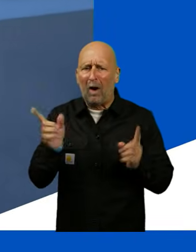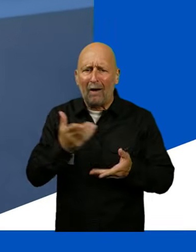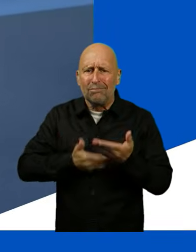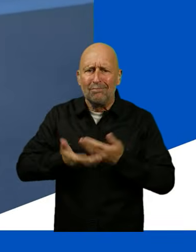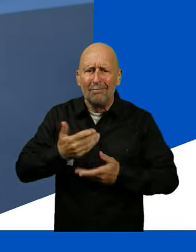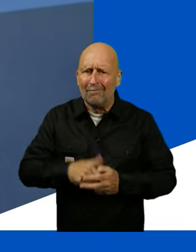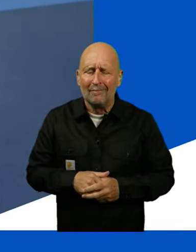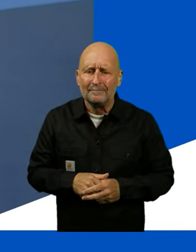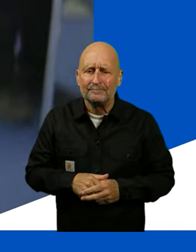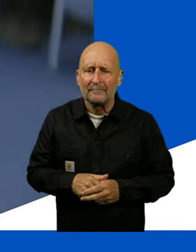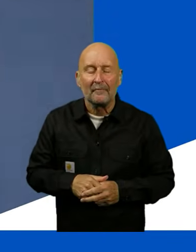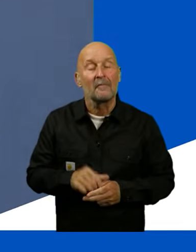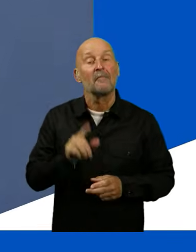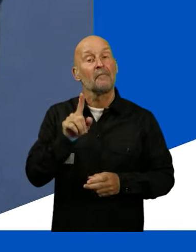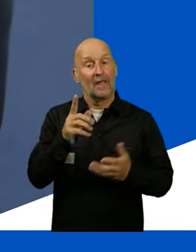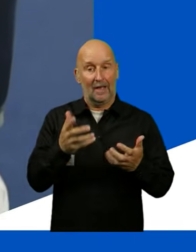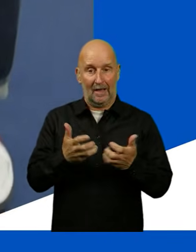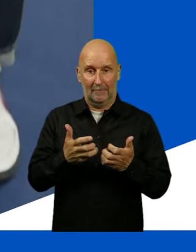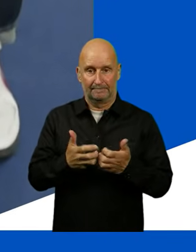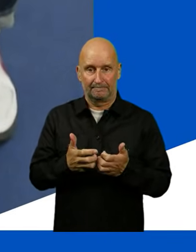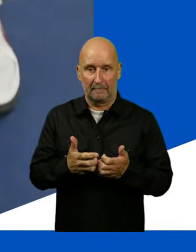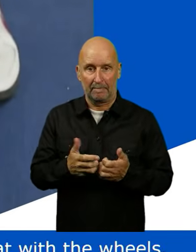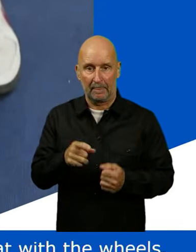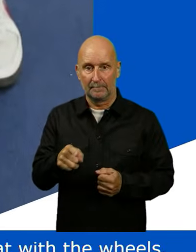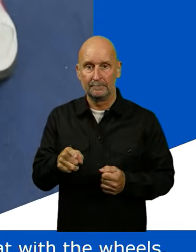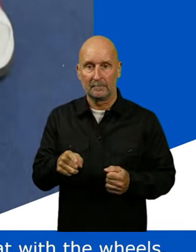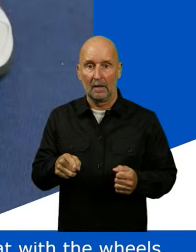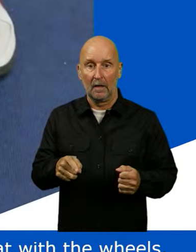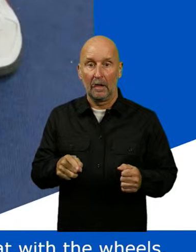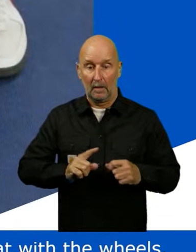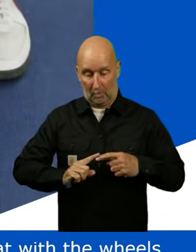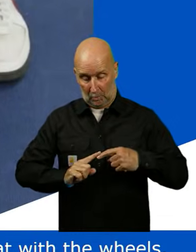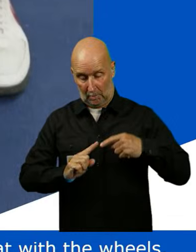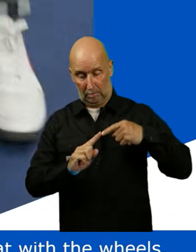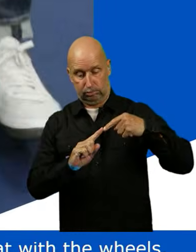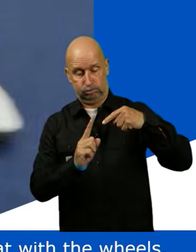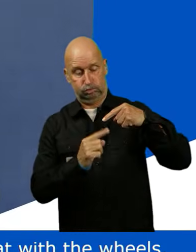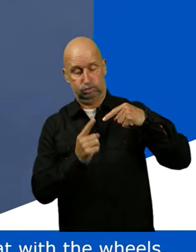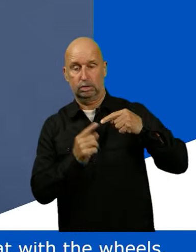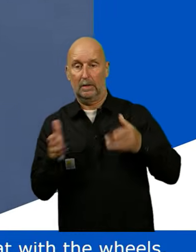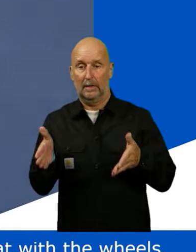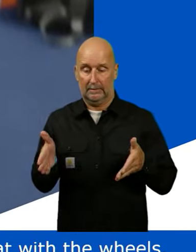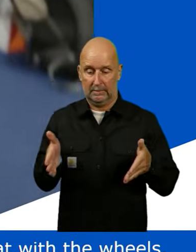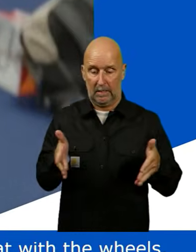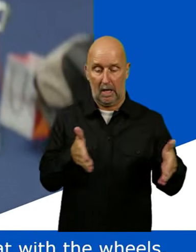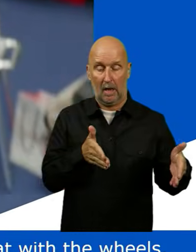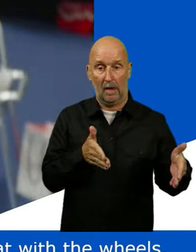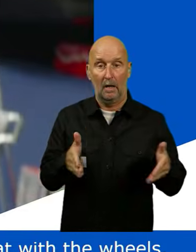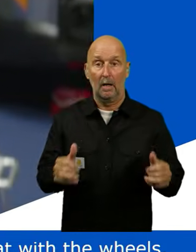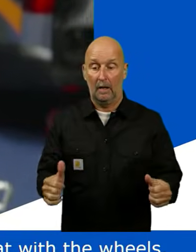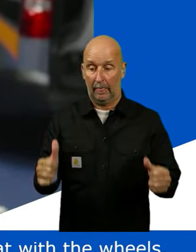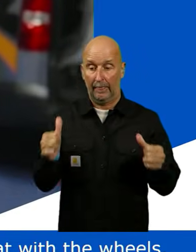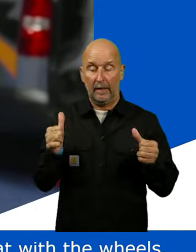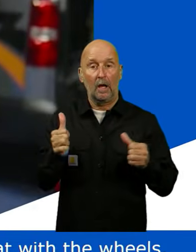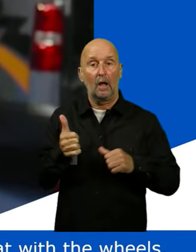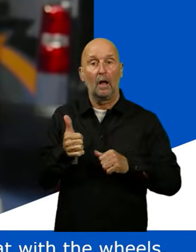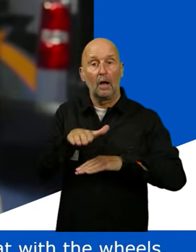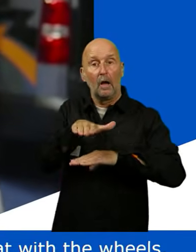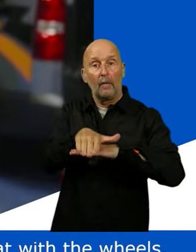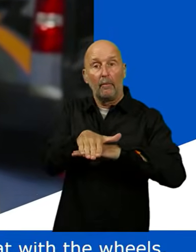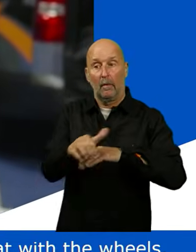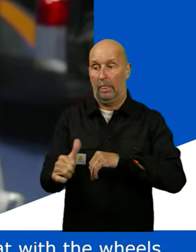they actually work is you've got sideways rolling discs. So the rear wheels do the movement.